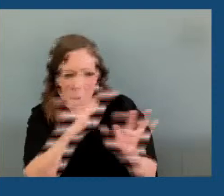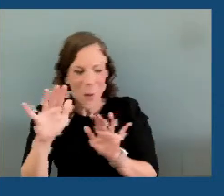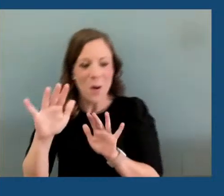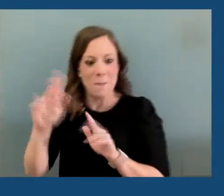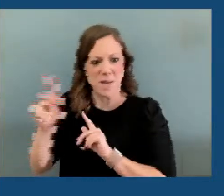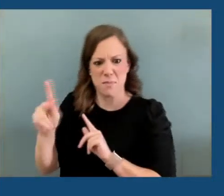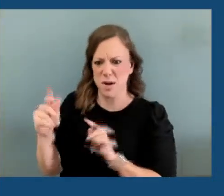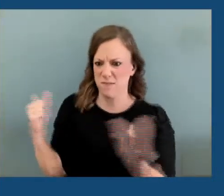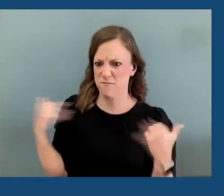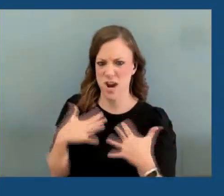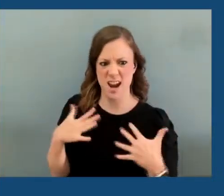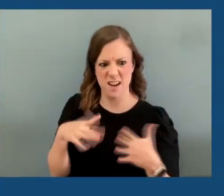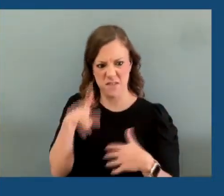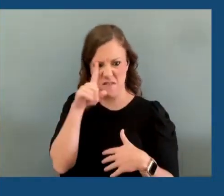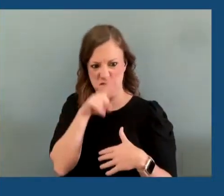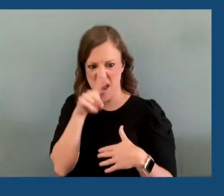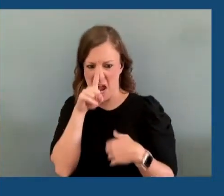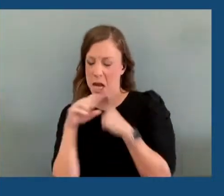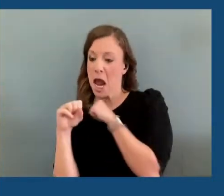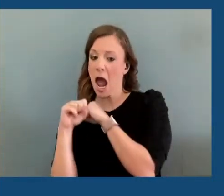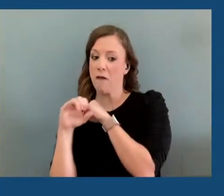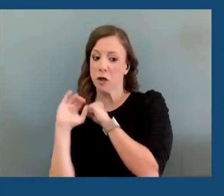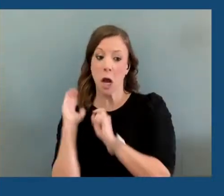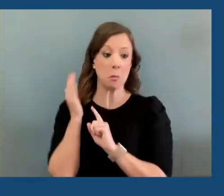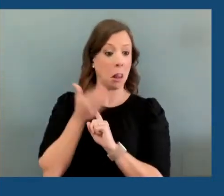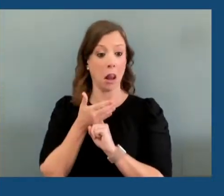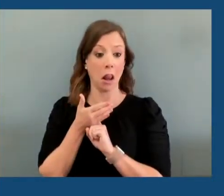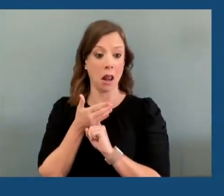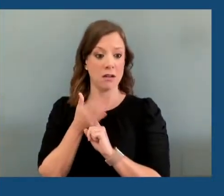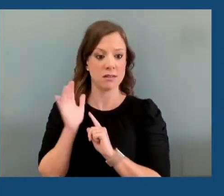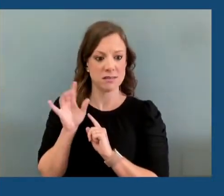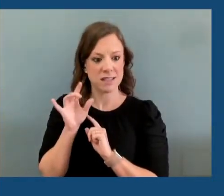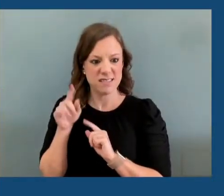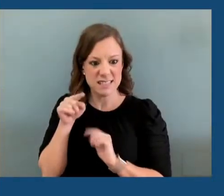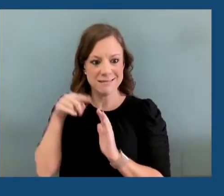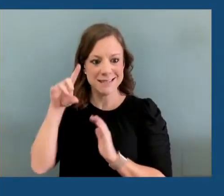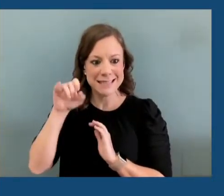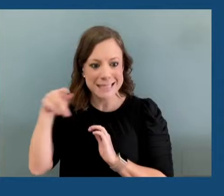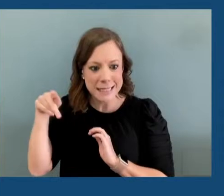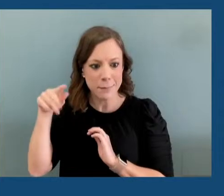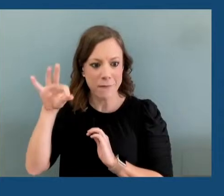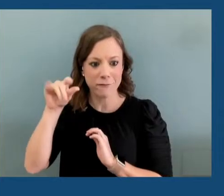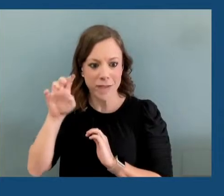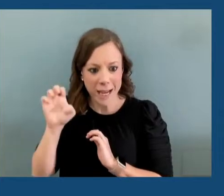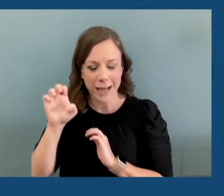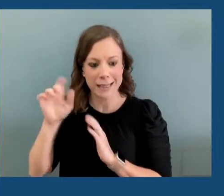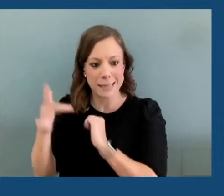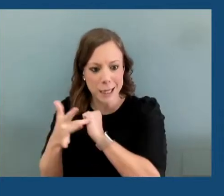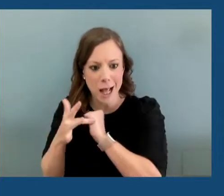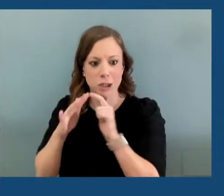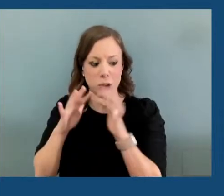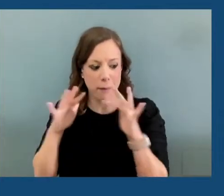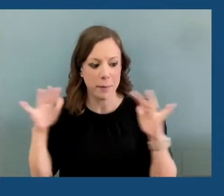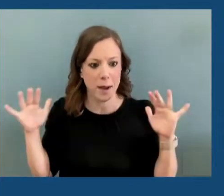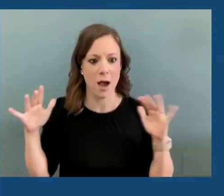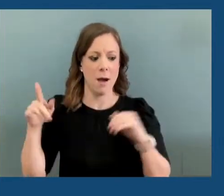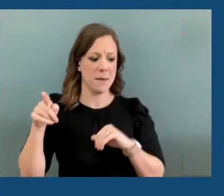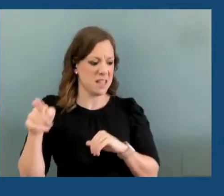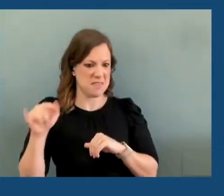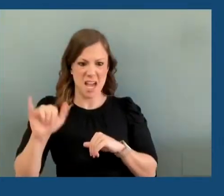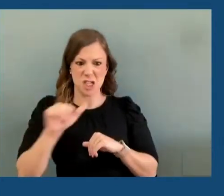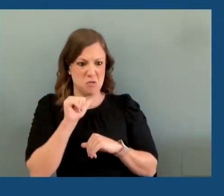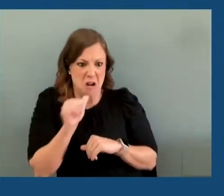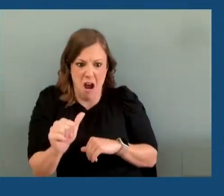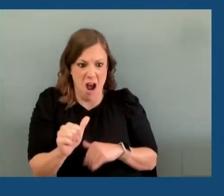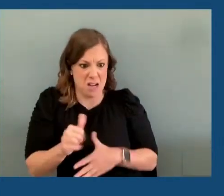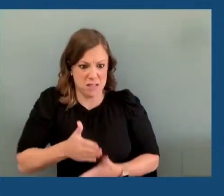deep fakes and the opportunities to continue to represent the truth. But that should not stop us. The fear of